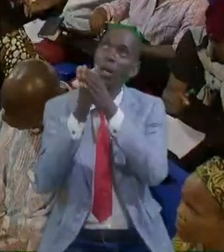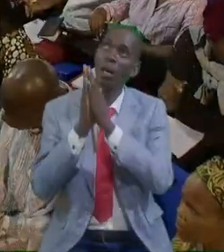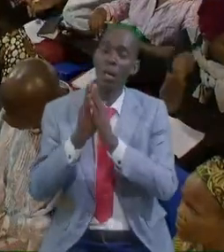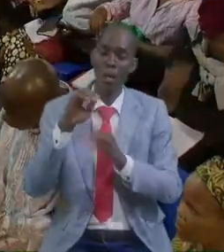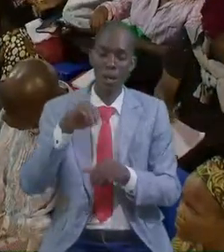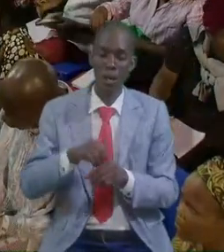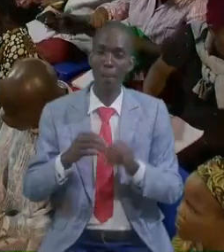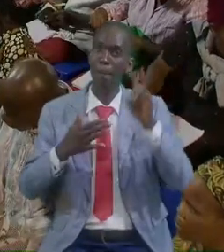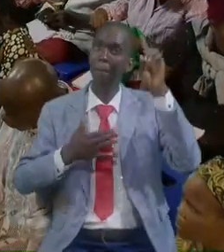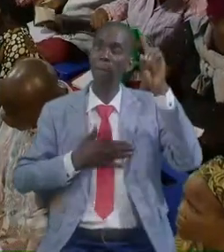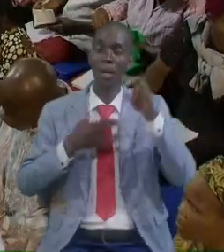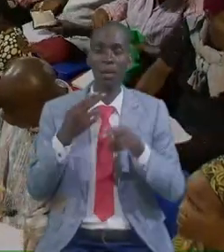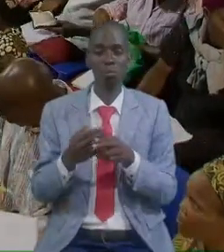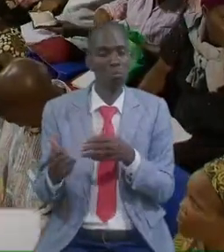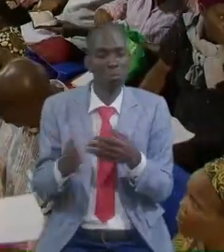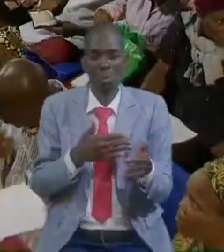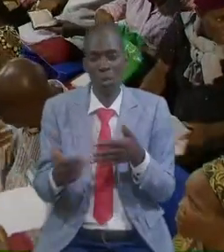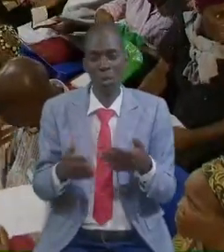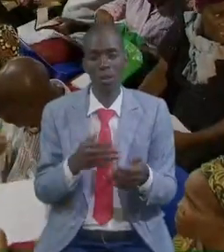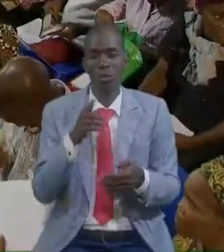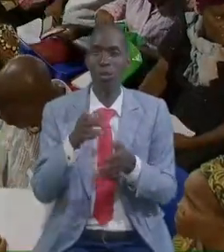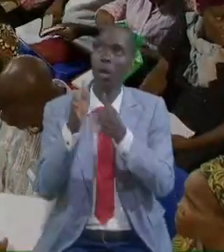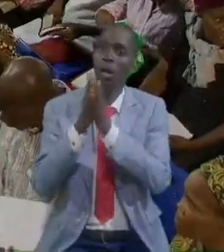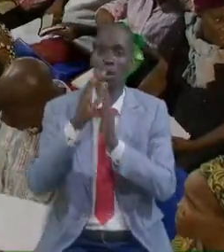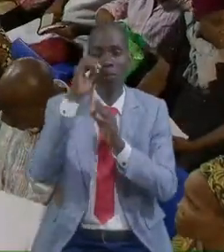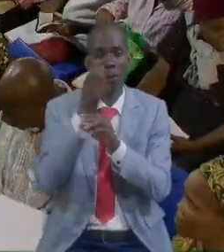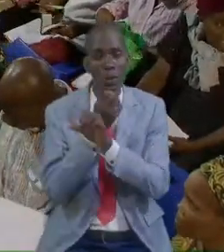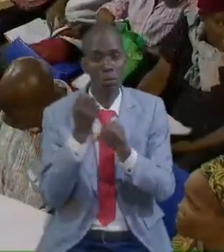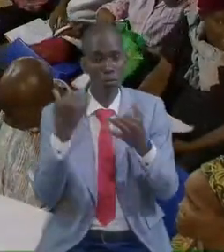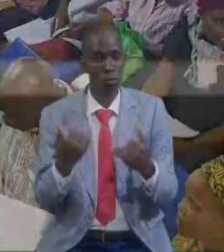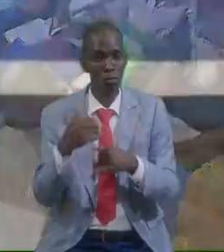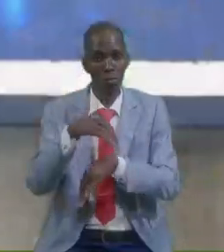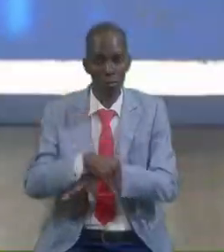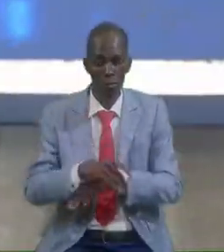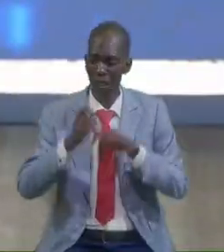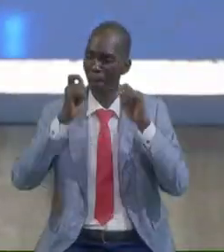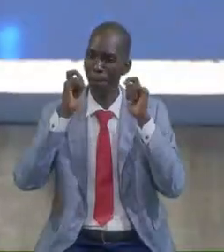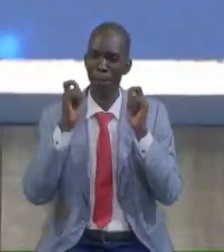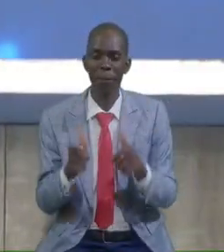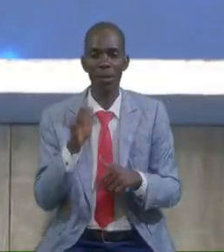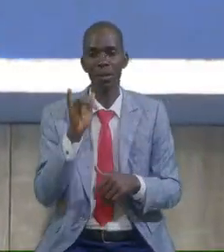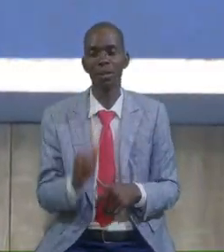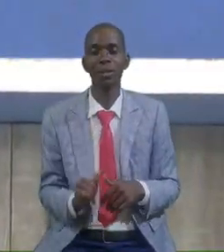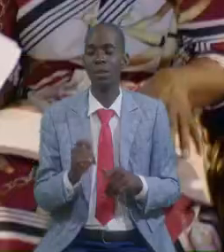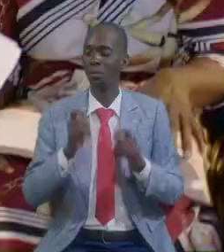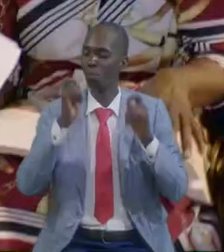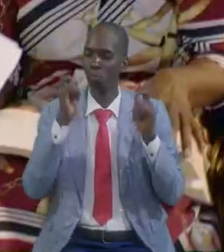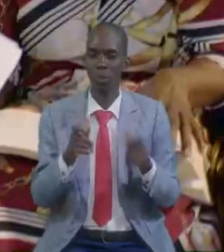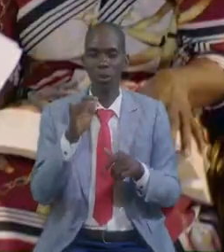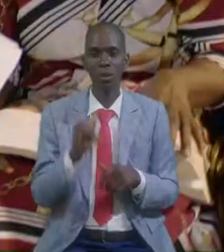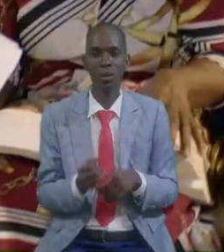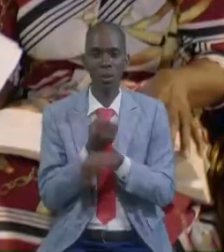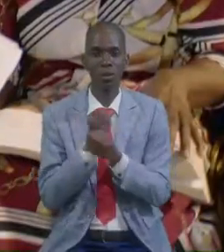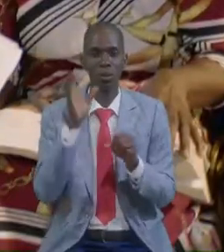name, whatsoever you ask for salvation tonight, immediately, instantaneously, salvation